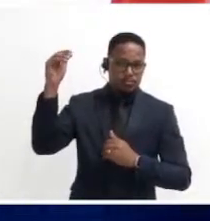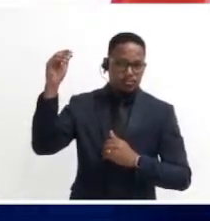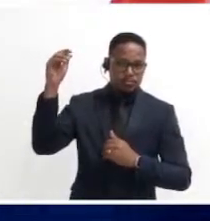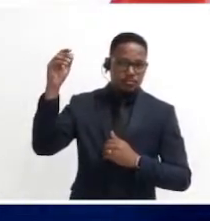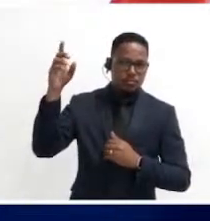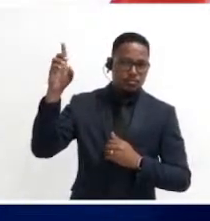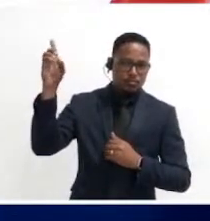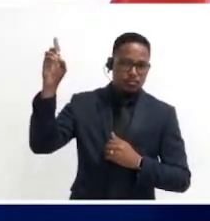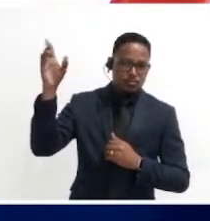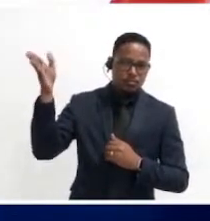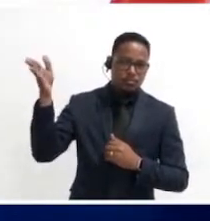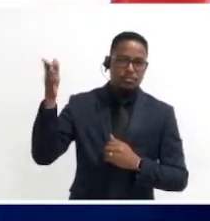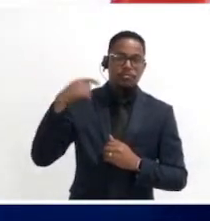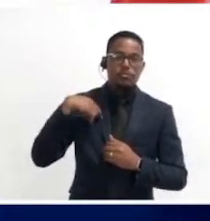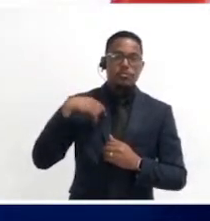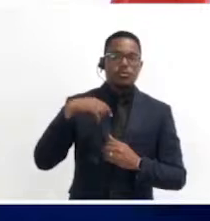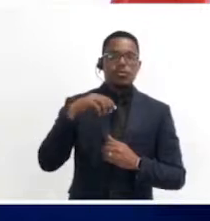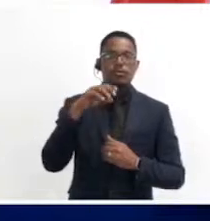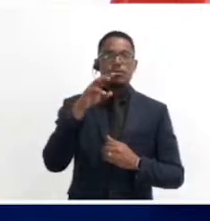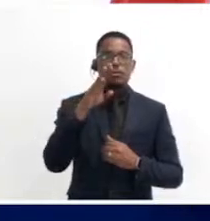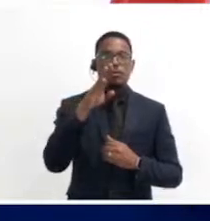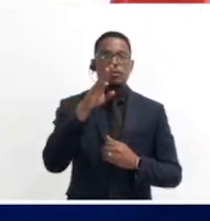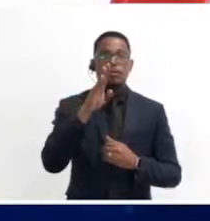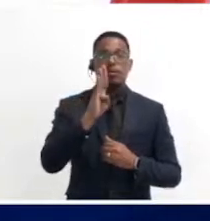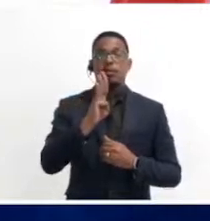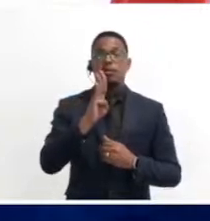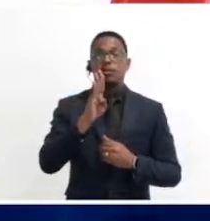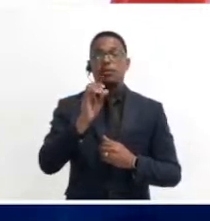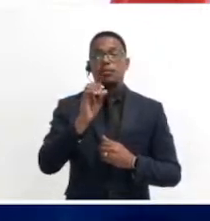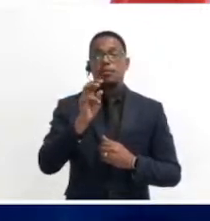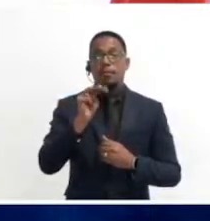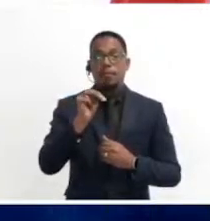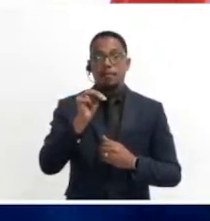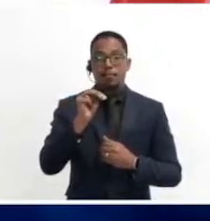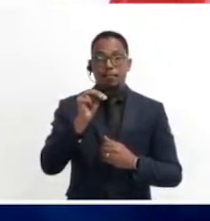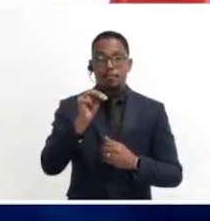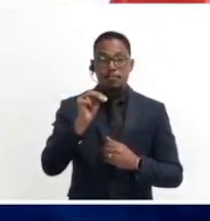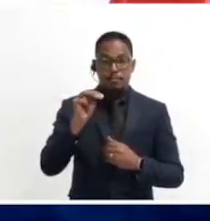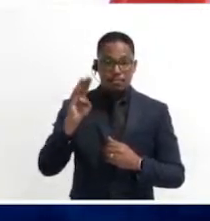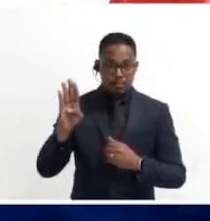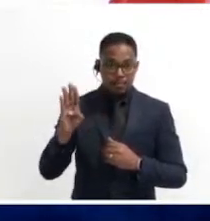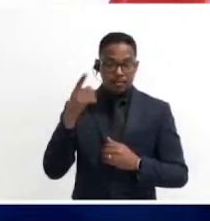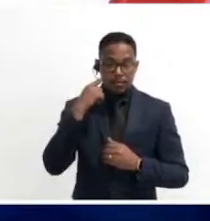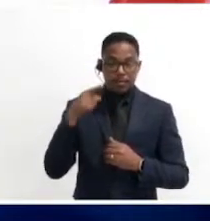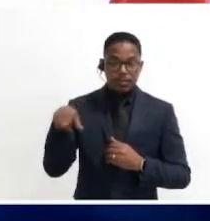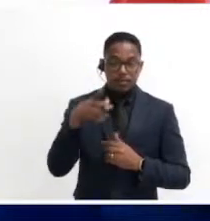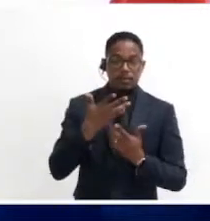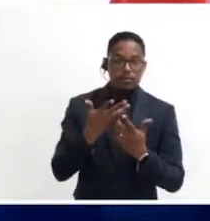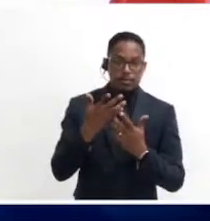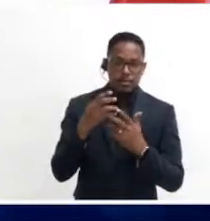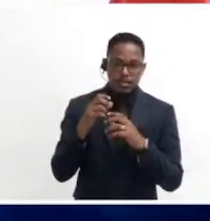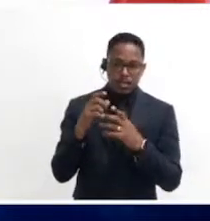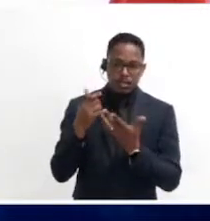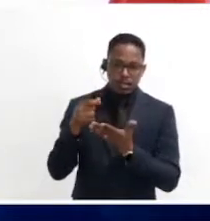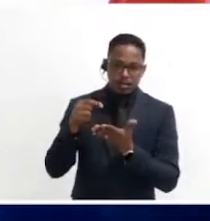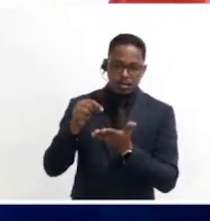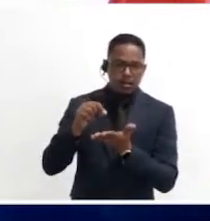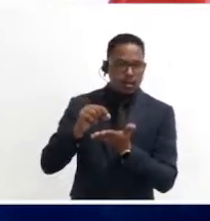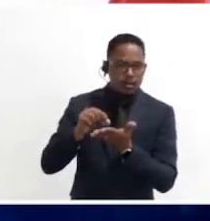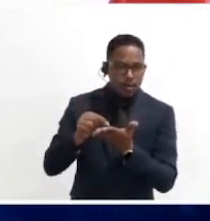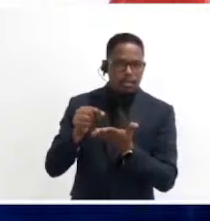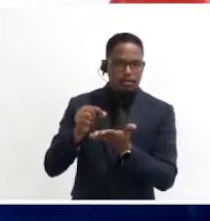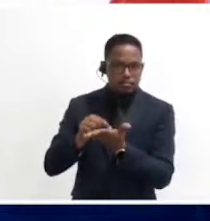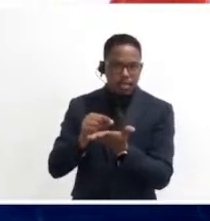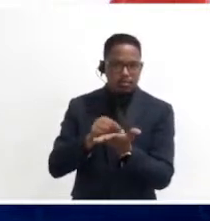got some kind of a solder or tin alloy at the top. And it can be quite rough, but we don't really care because we're going